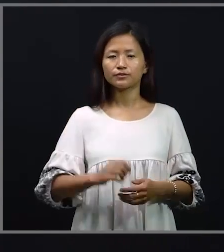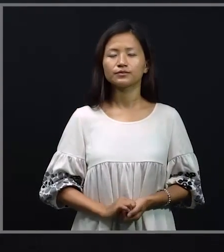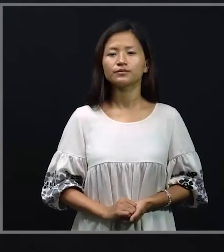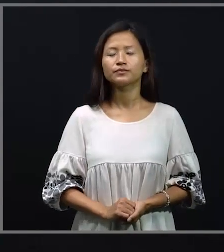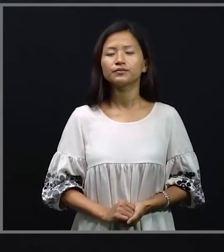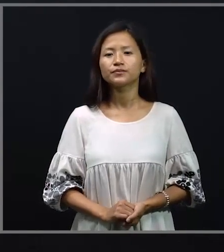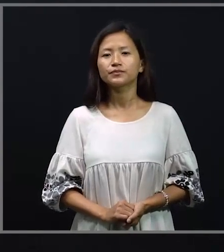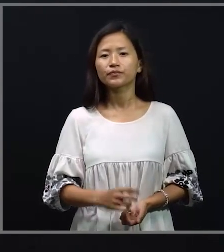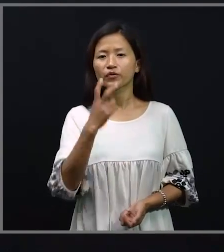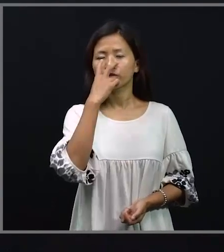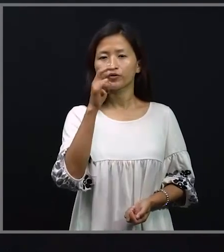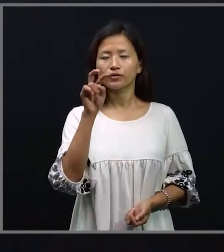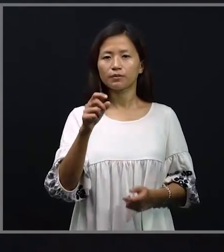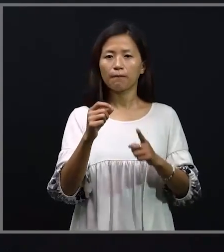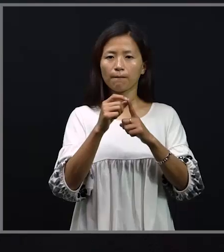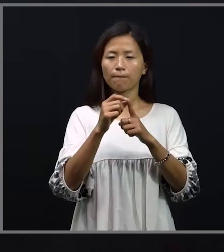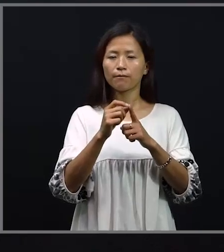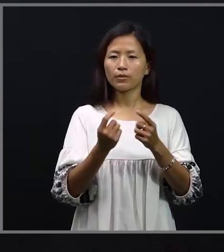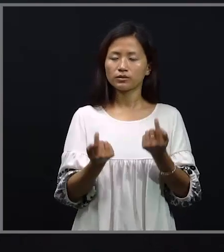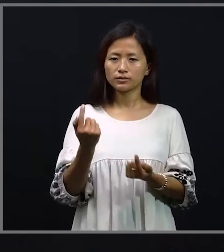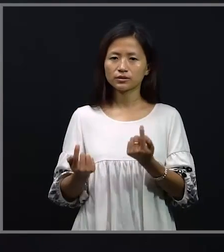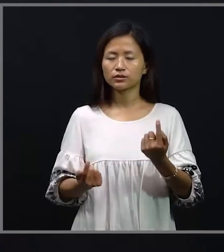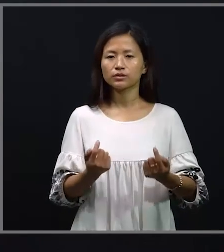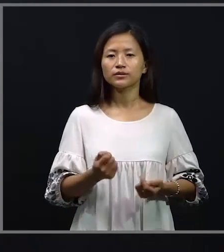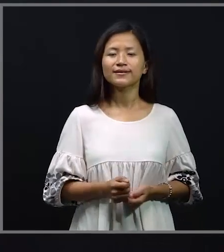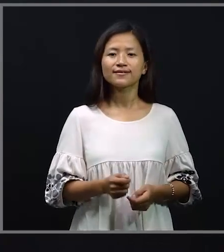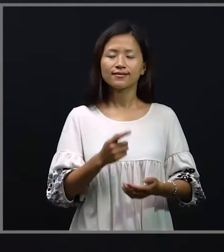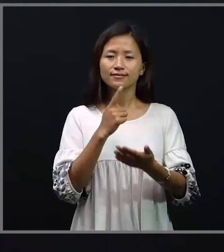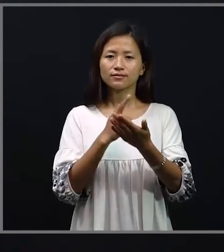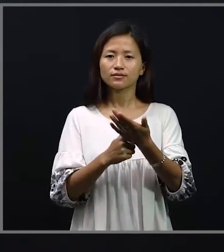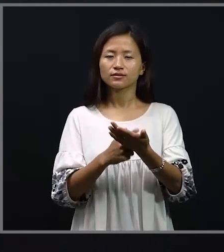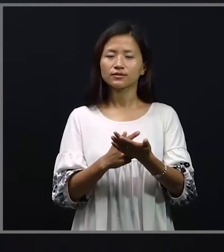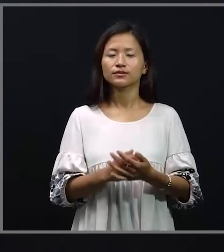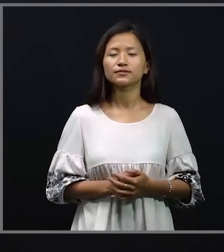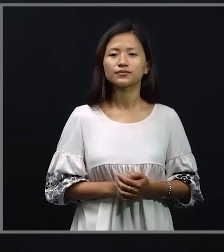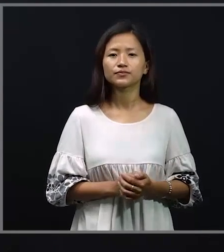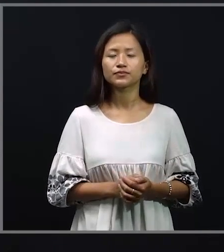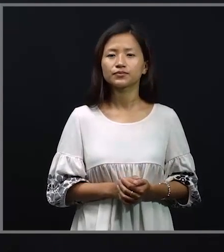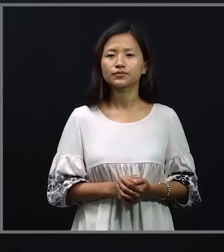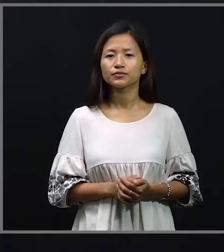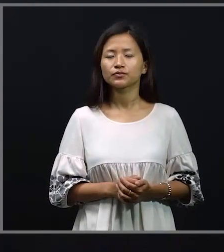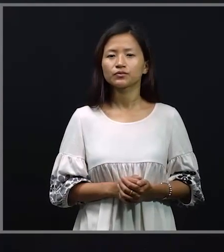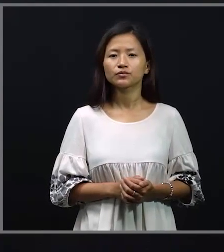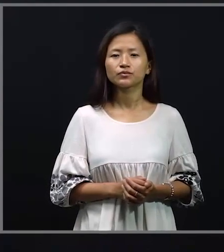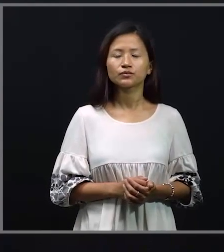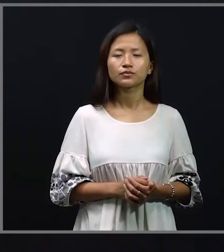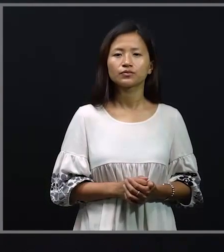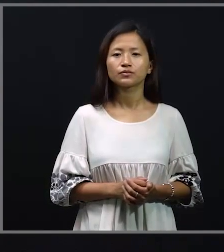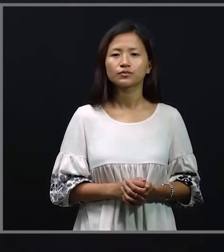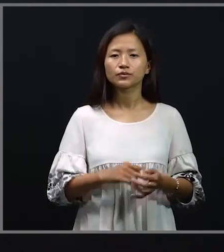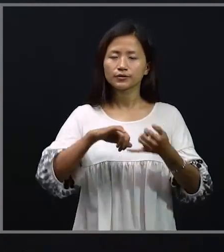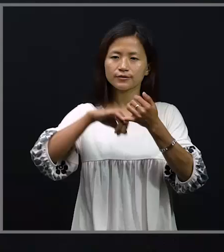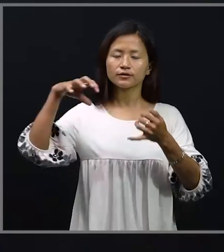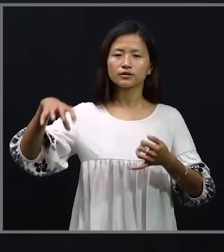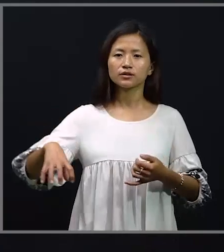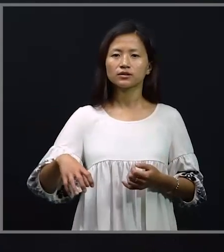liberals. Their view on politics will be that state, all right, the role of the state is